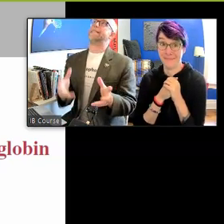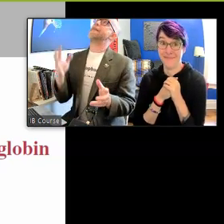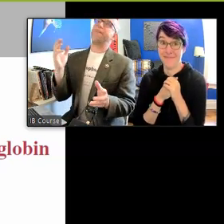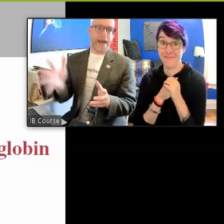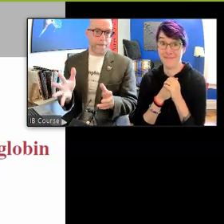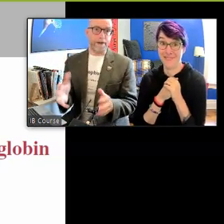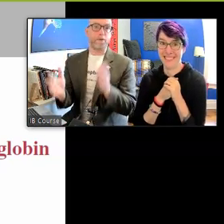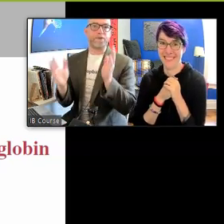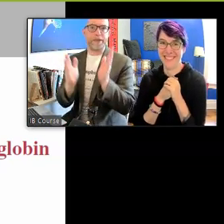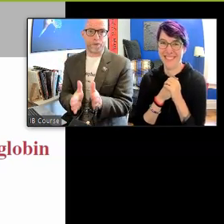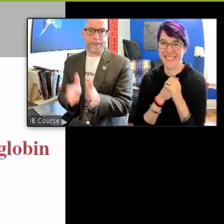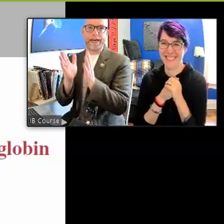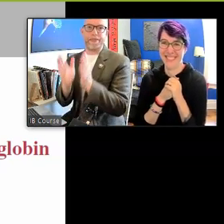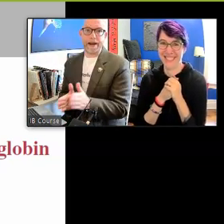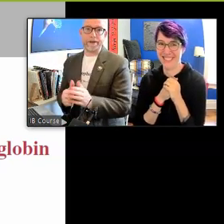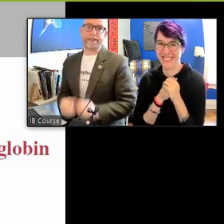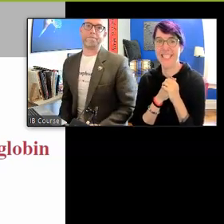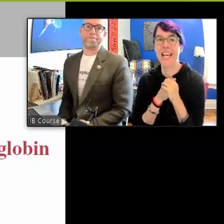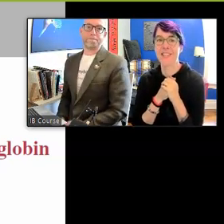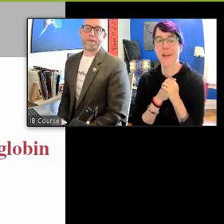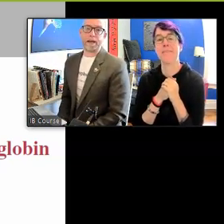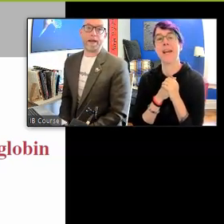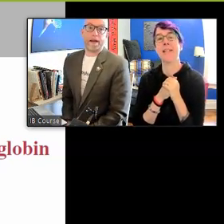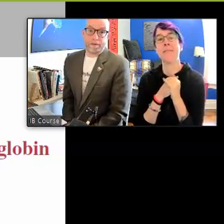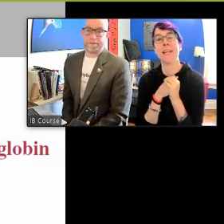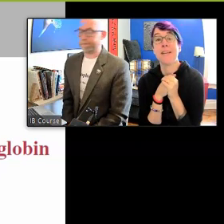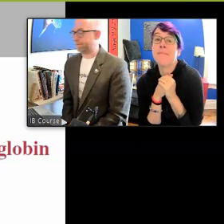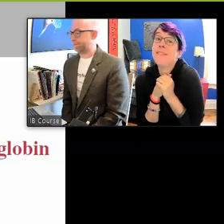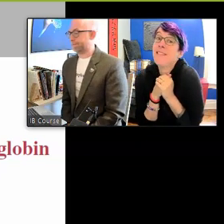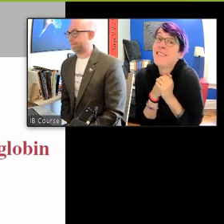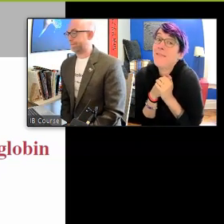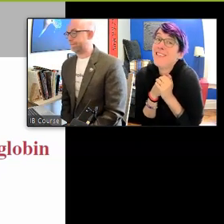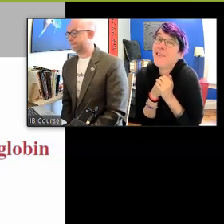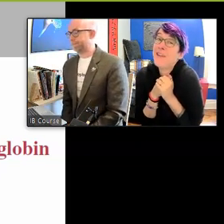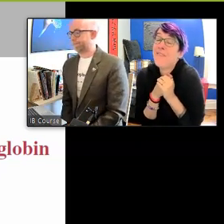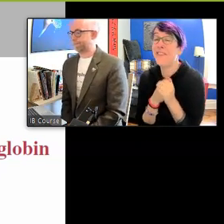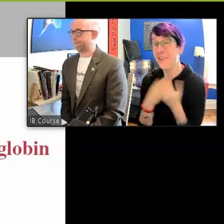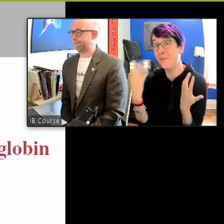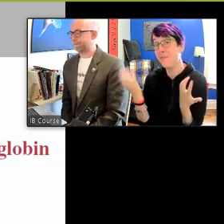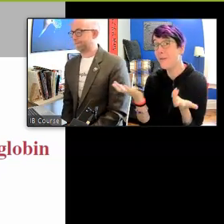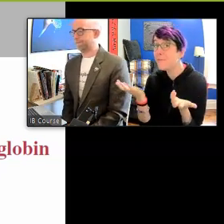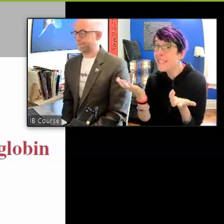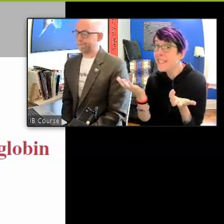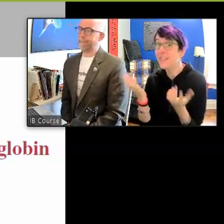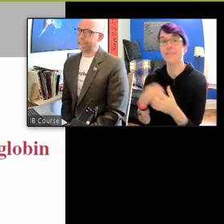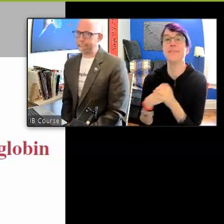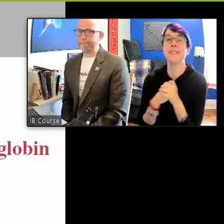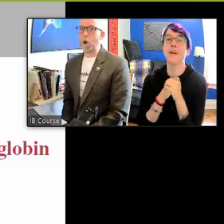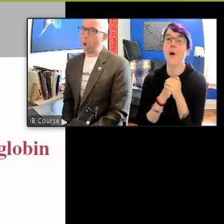right, and then that happened, and it was for this reason and that reason. Yeah, that's right. And sometimes you want to slow down and go,